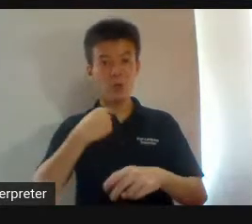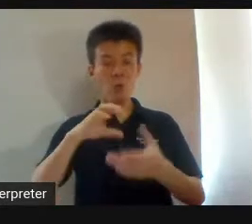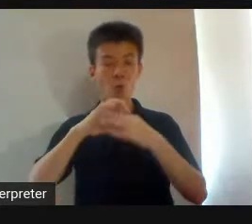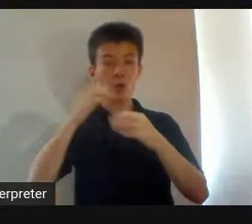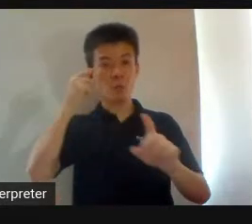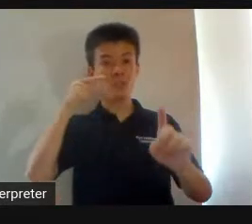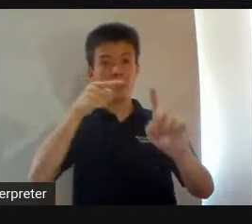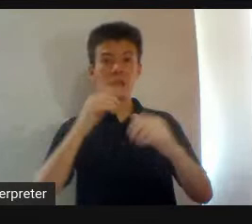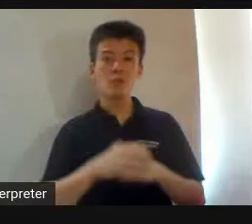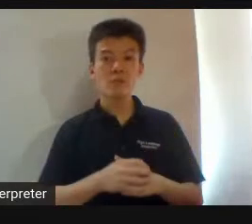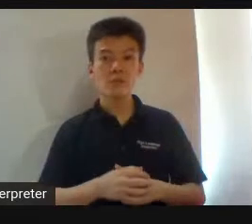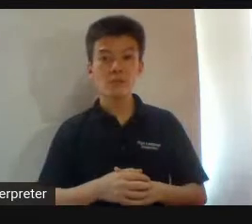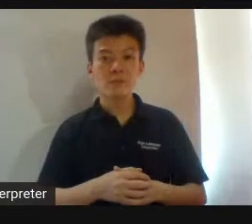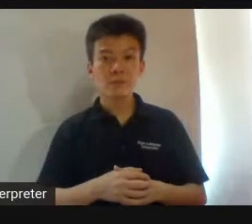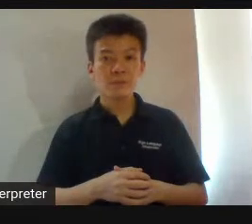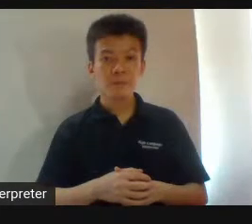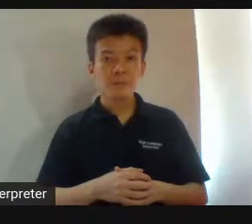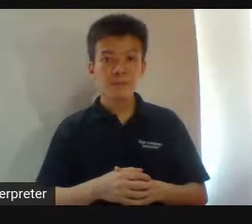perspective.